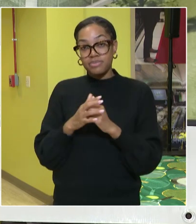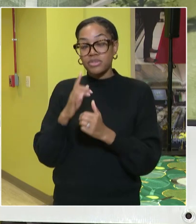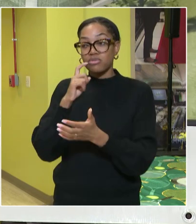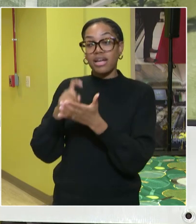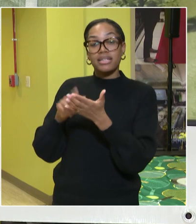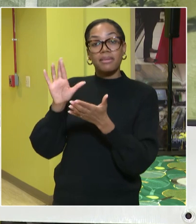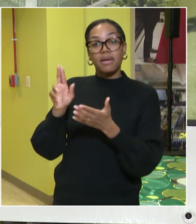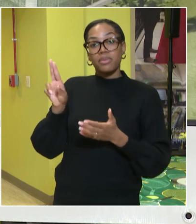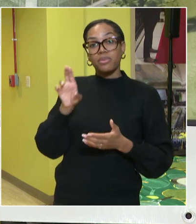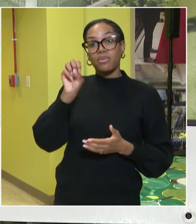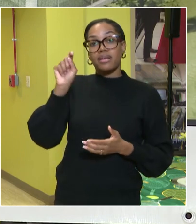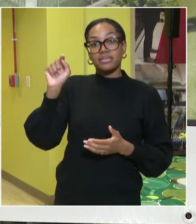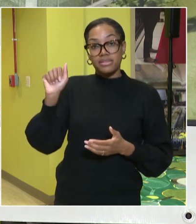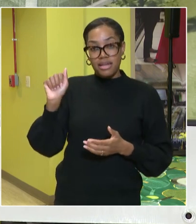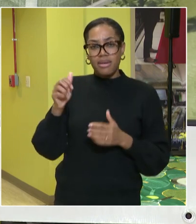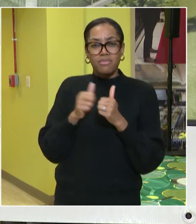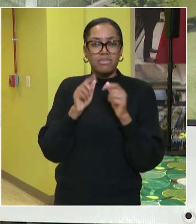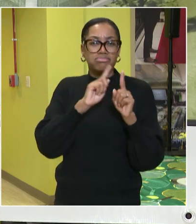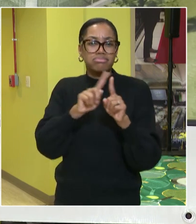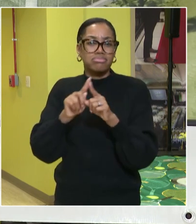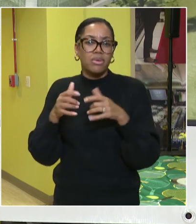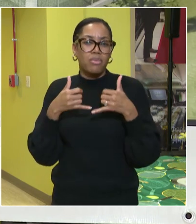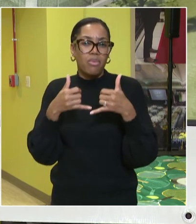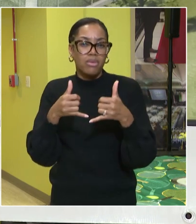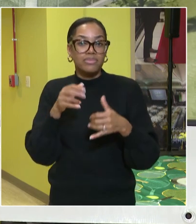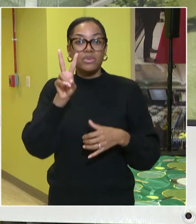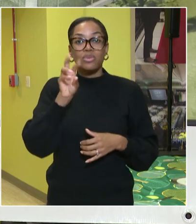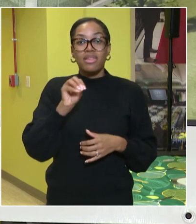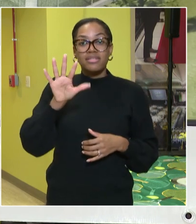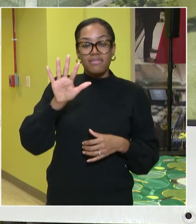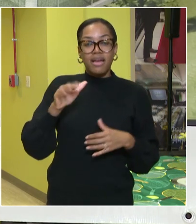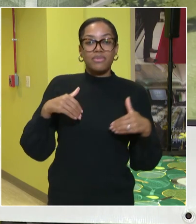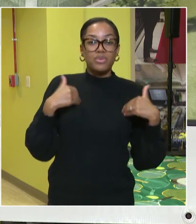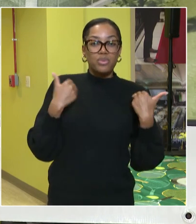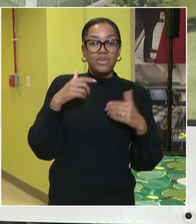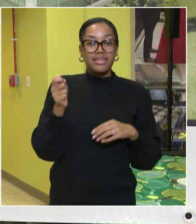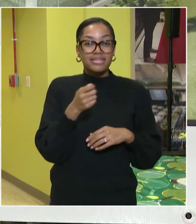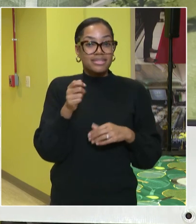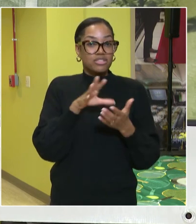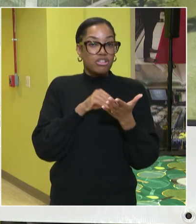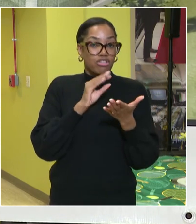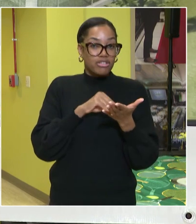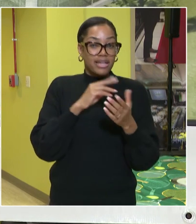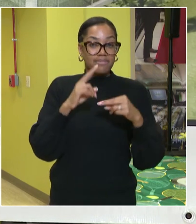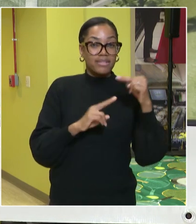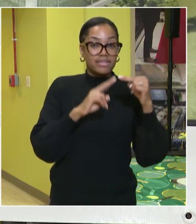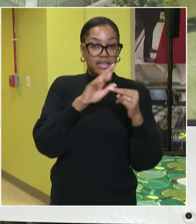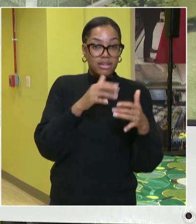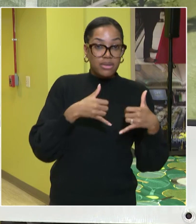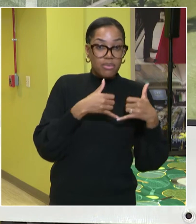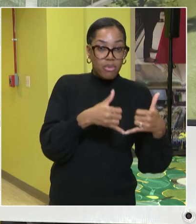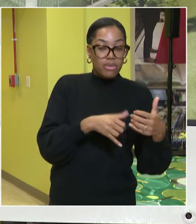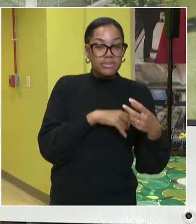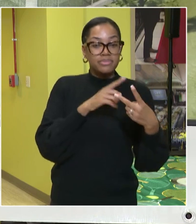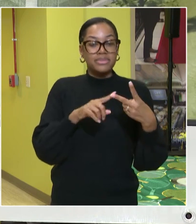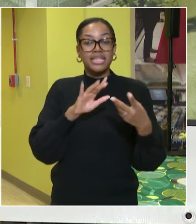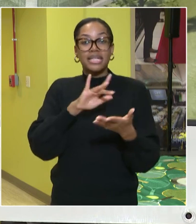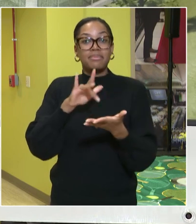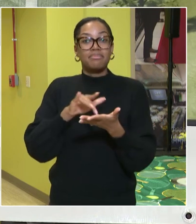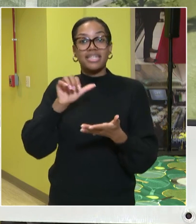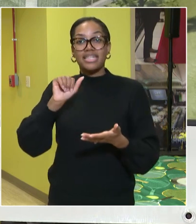with numerous awards, including the 2005 Youth Tennis and Learning Facility Award, the 2010 USTA